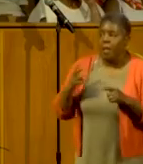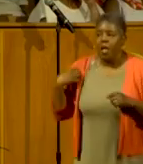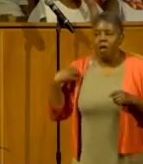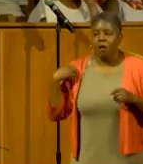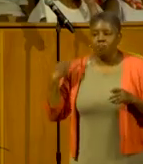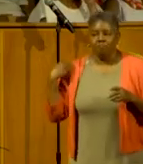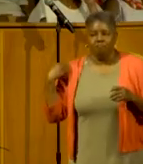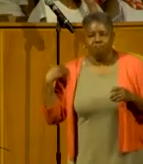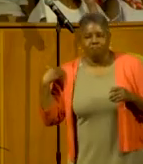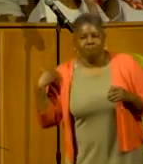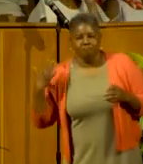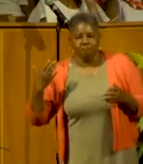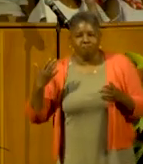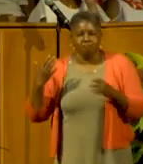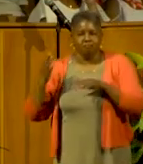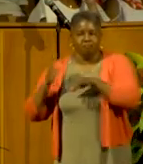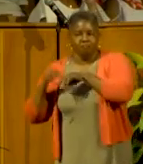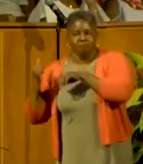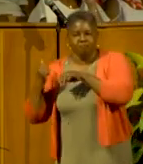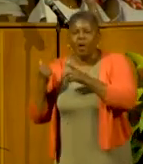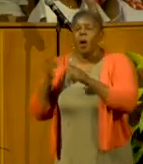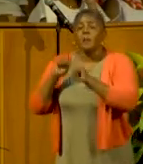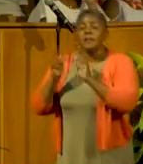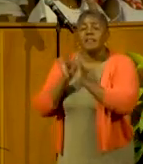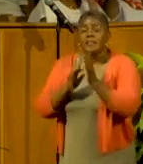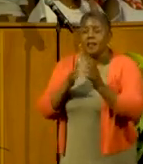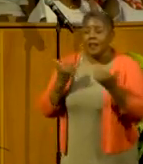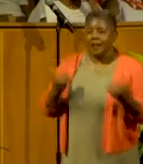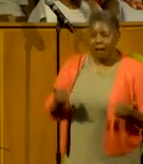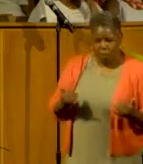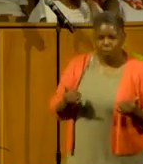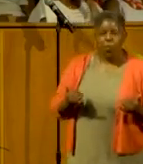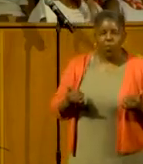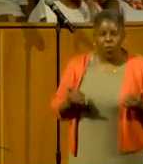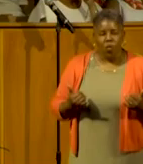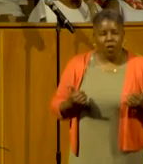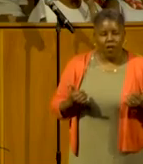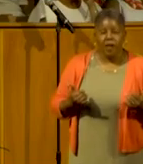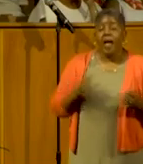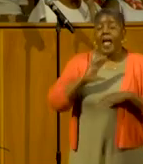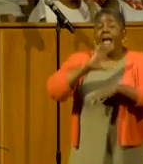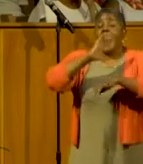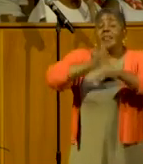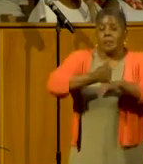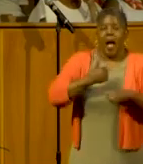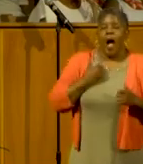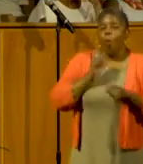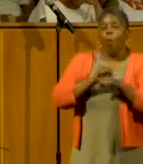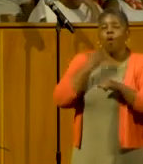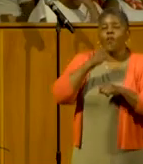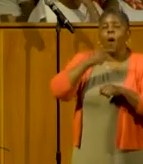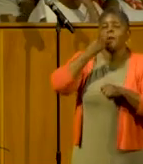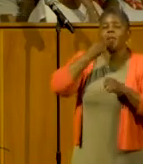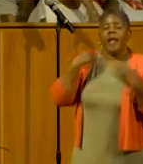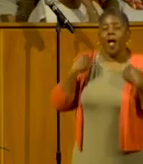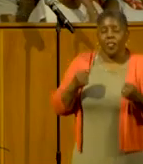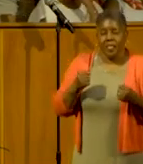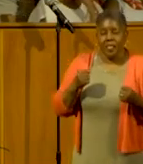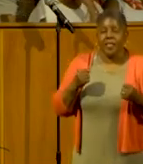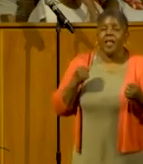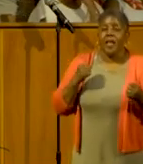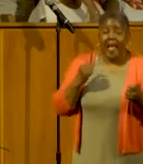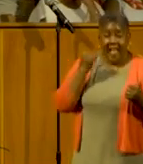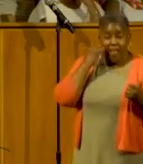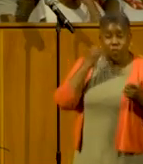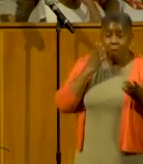him. And I love this part of the text because Jesus is laying out a public health strategy. I'm in public health. And you might miss this if you're reading